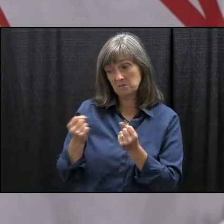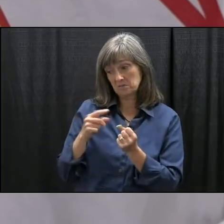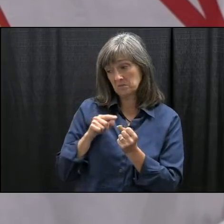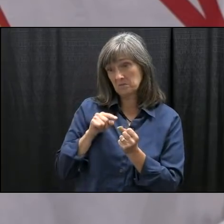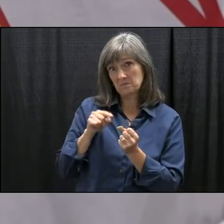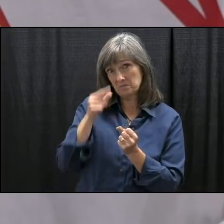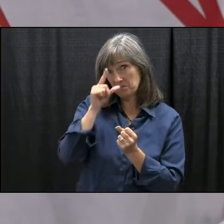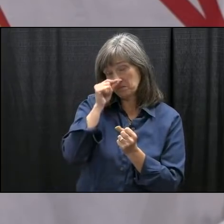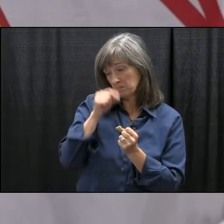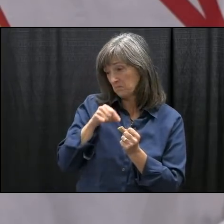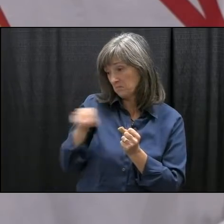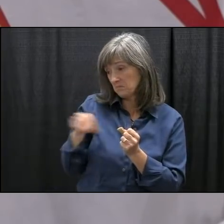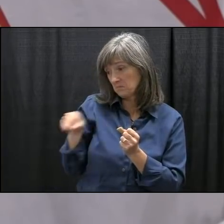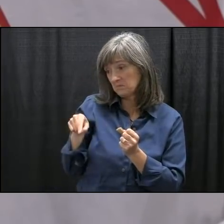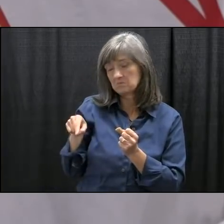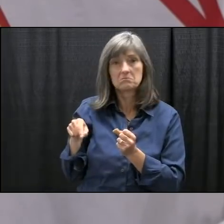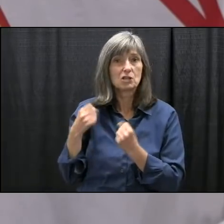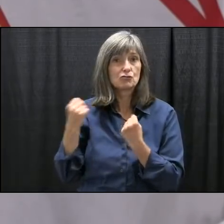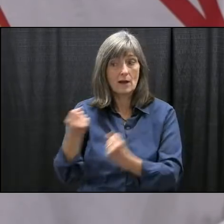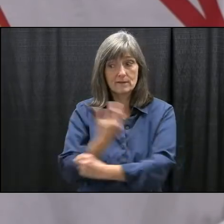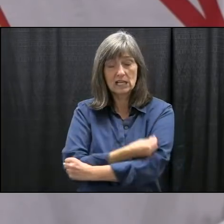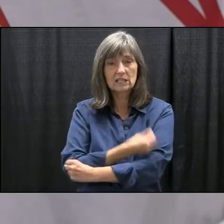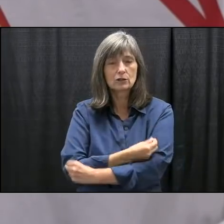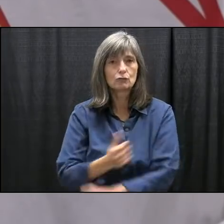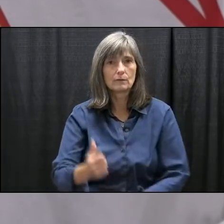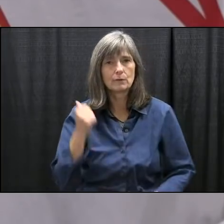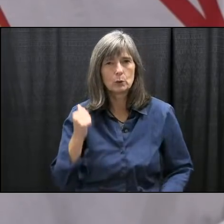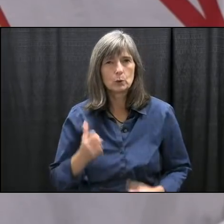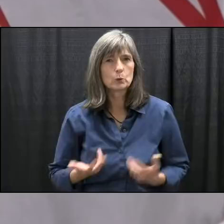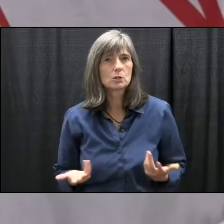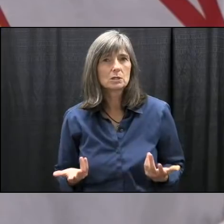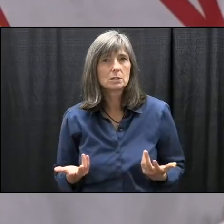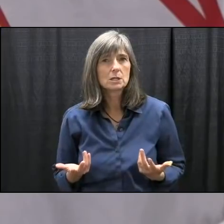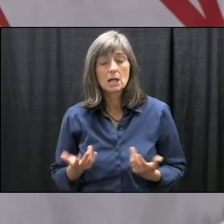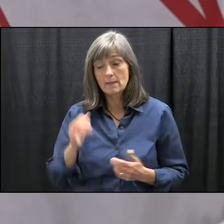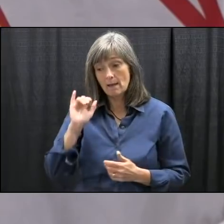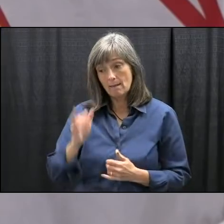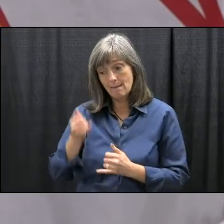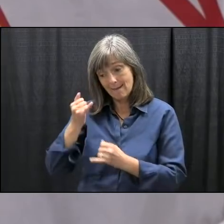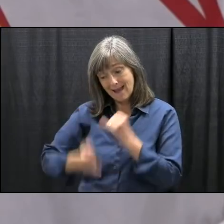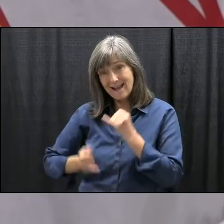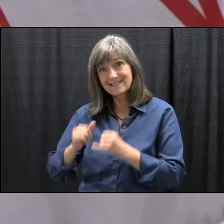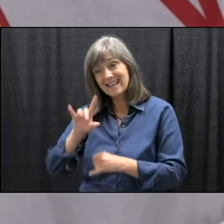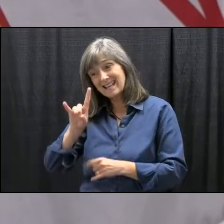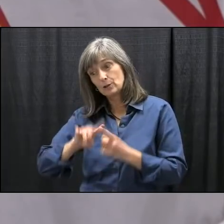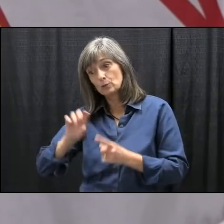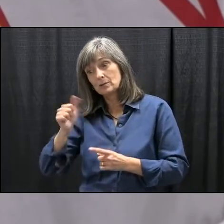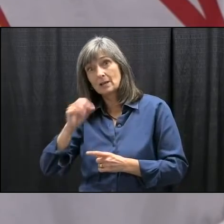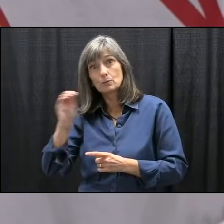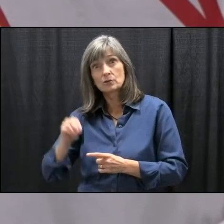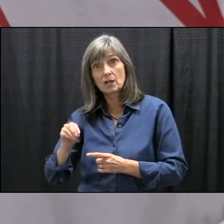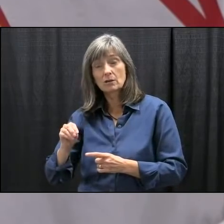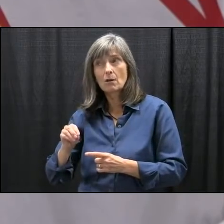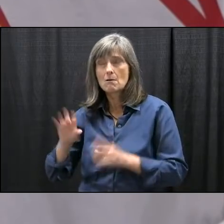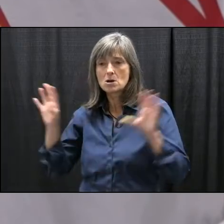spending on getting these last 8 to 10% is way more than we spent on getting the